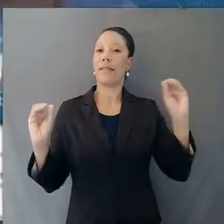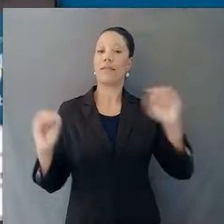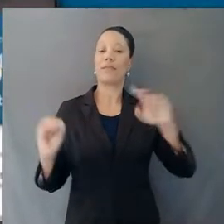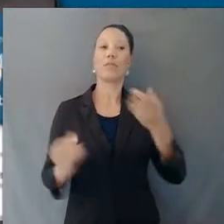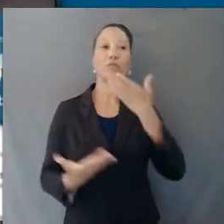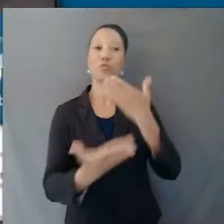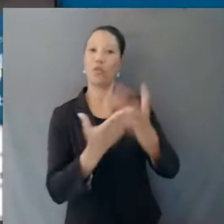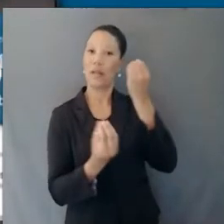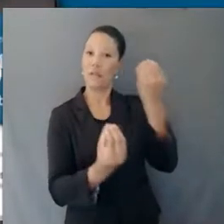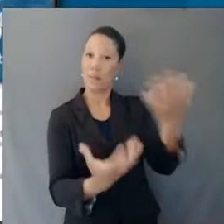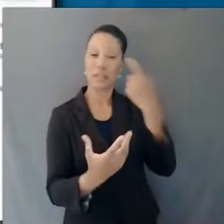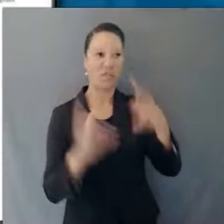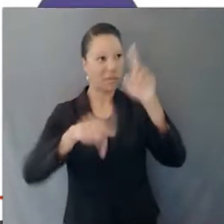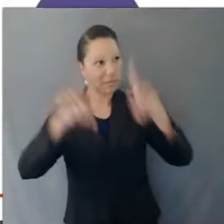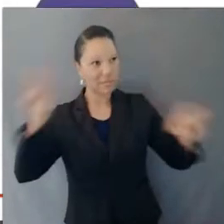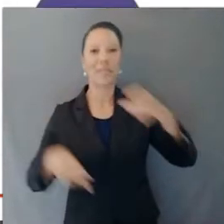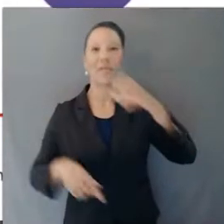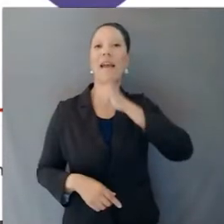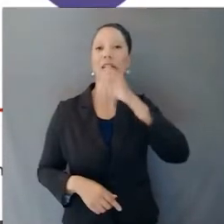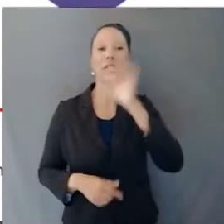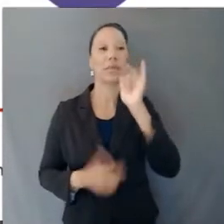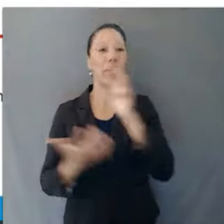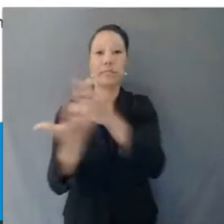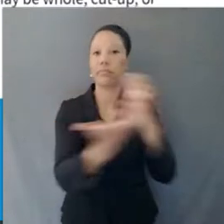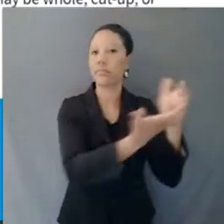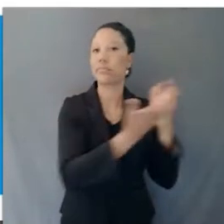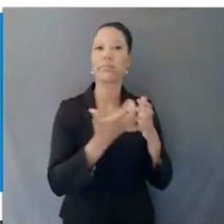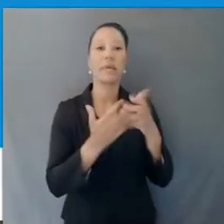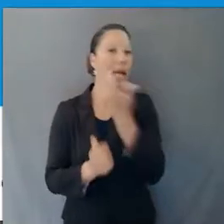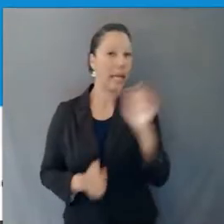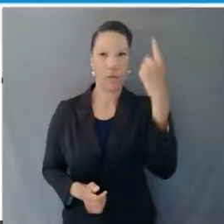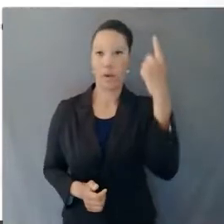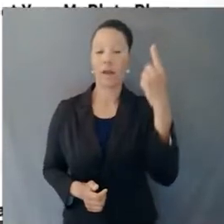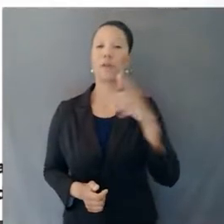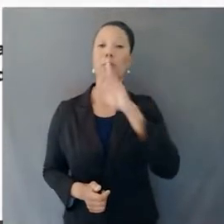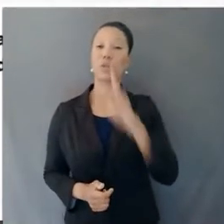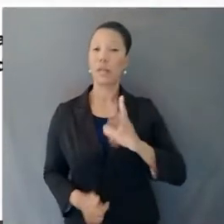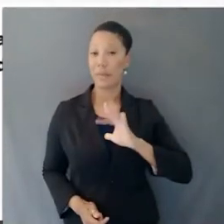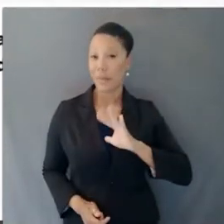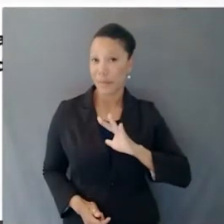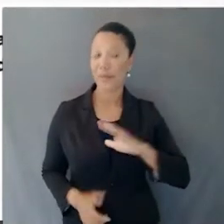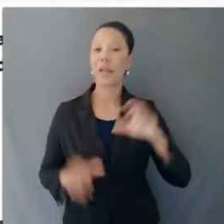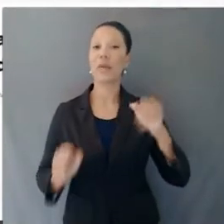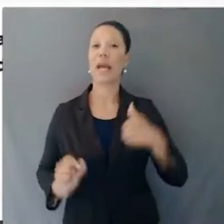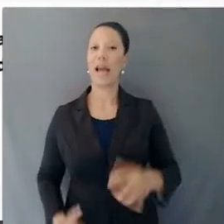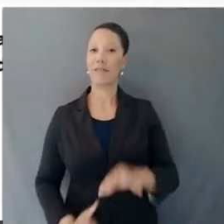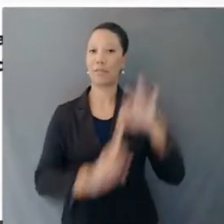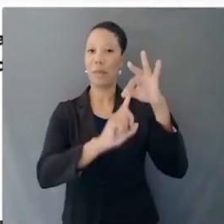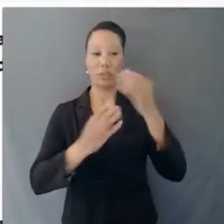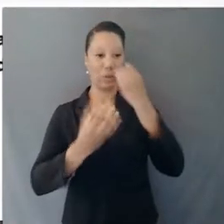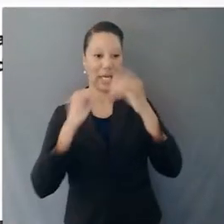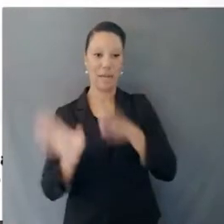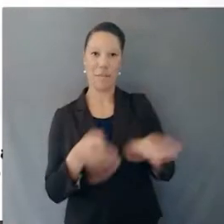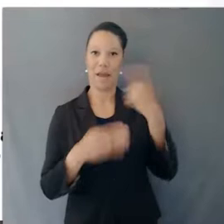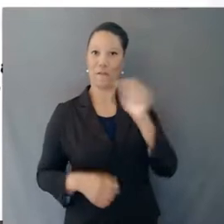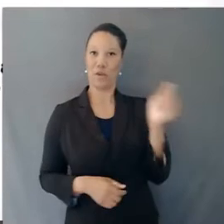all ages, so it really fits for everybody. One of the great things about it is you can come up with a personalized eating plan. So it's almost like